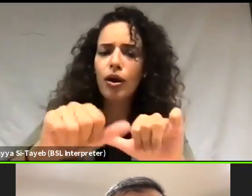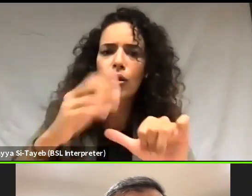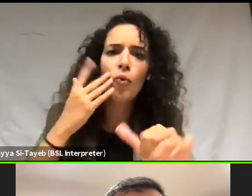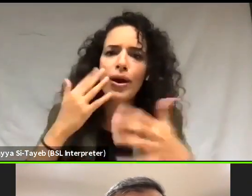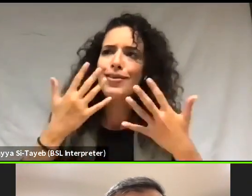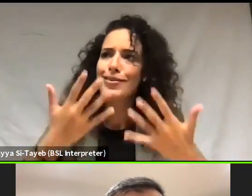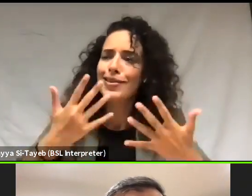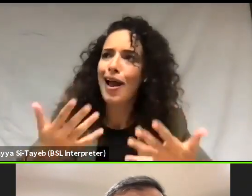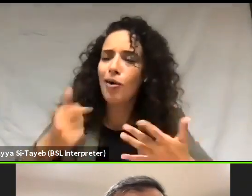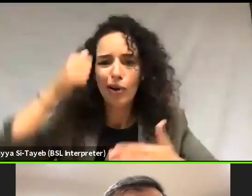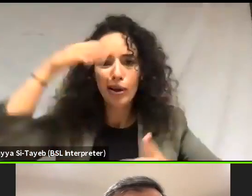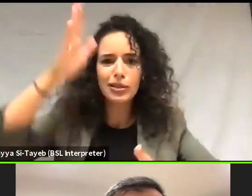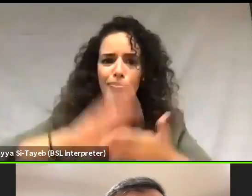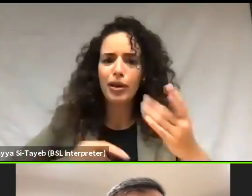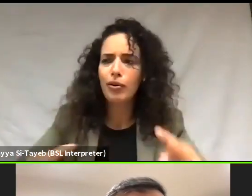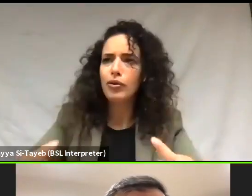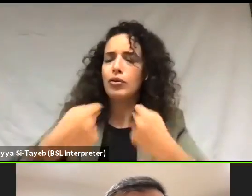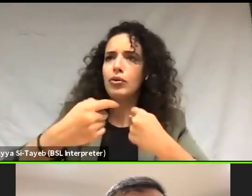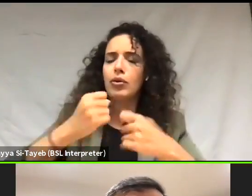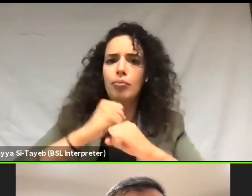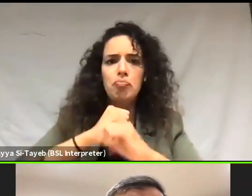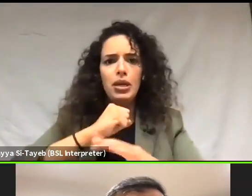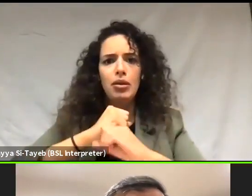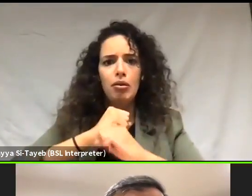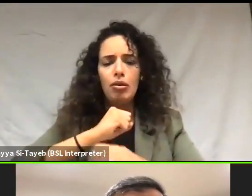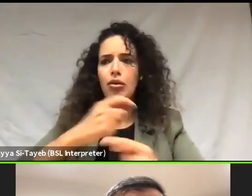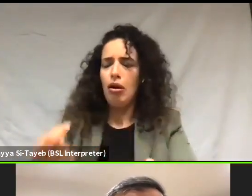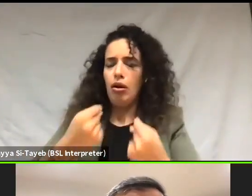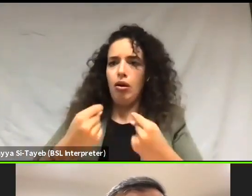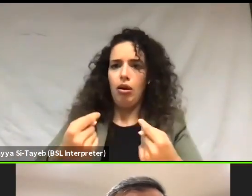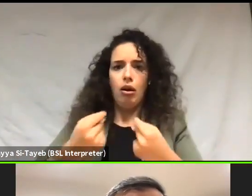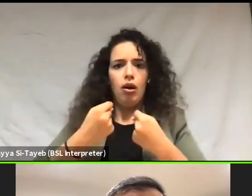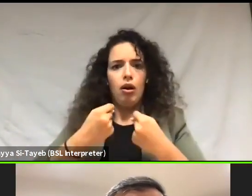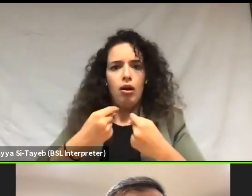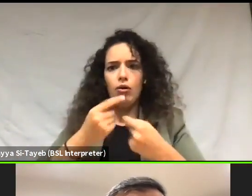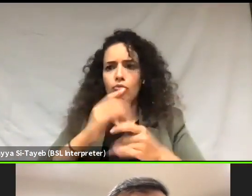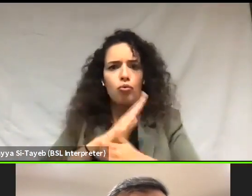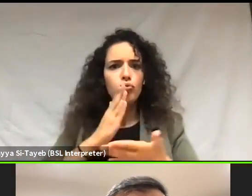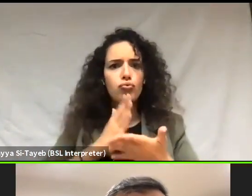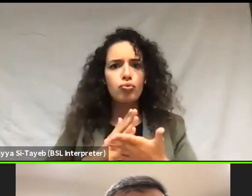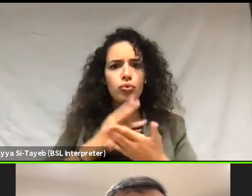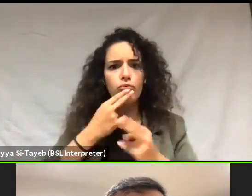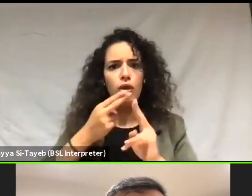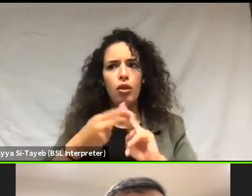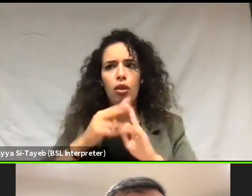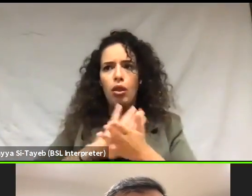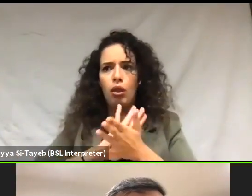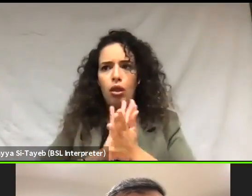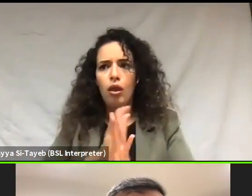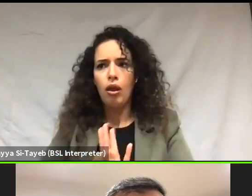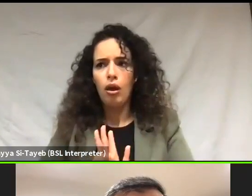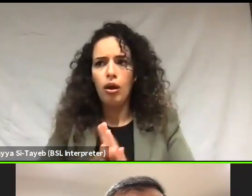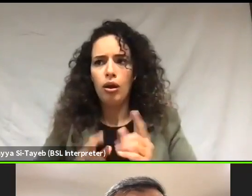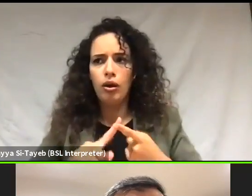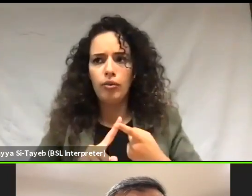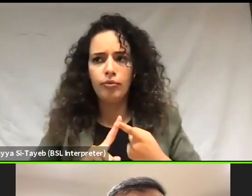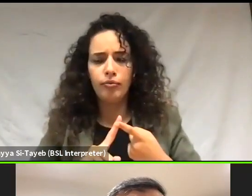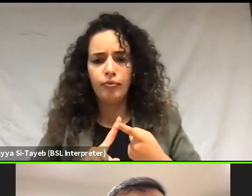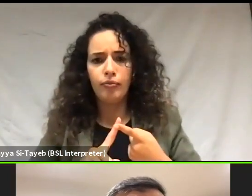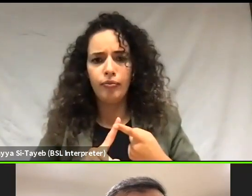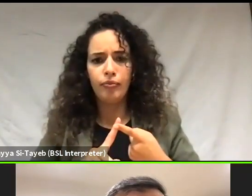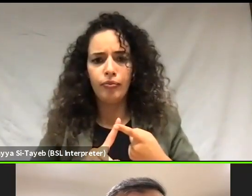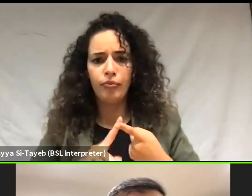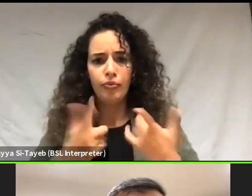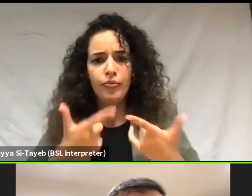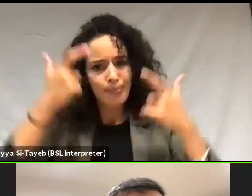media by allegation which is not true, defamations, they go through the legal action. And in this country,